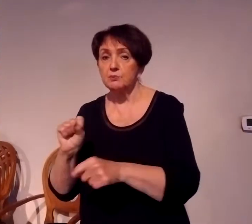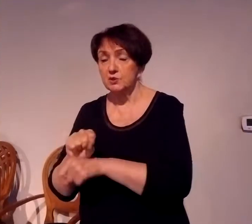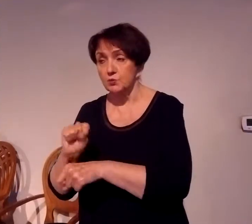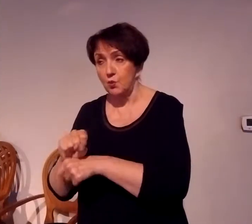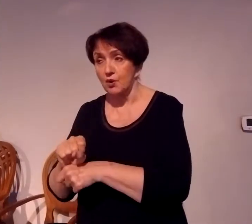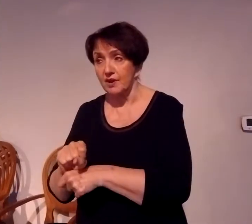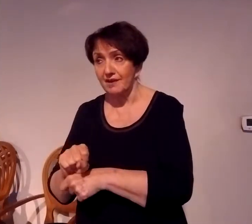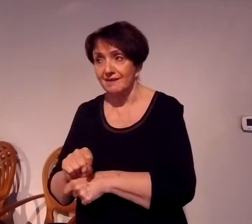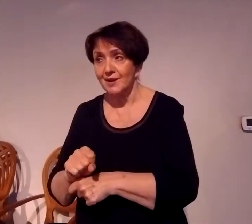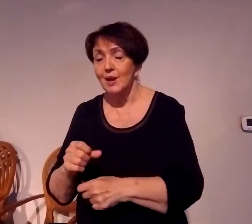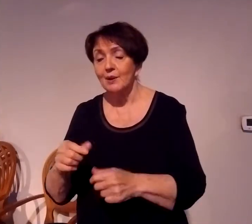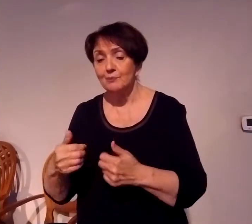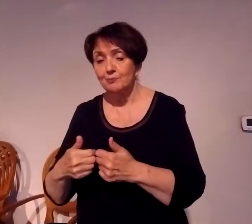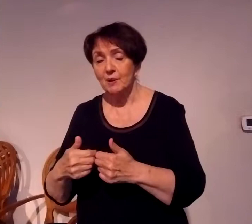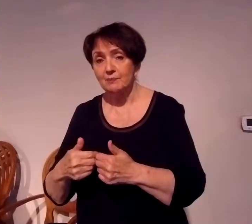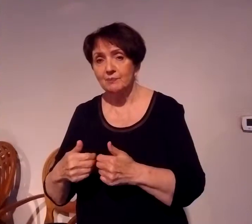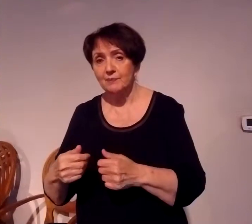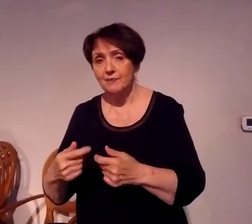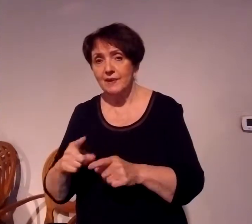pleased,